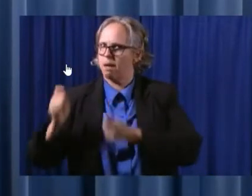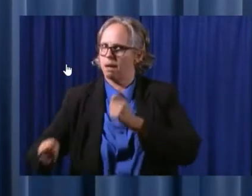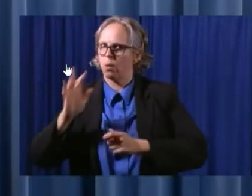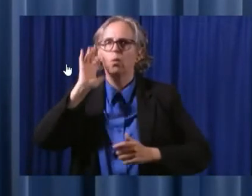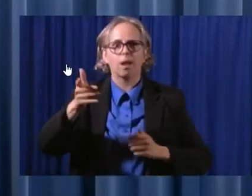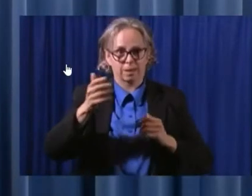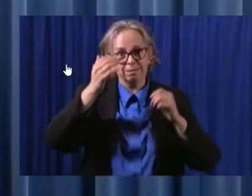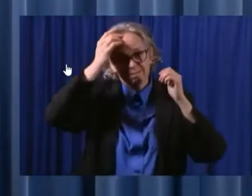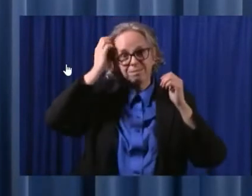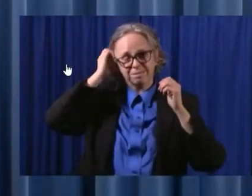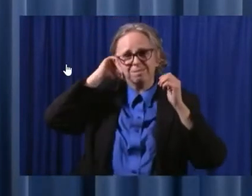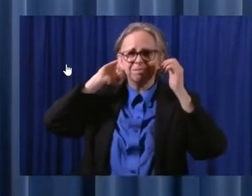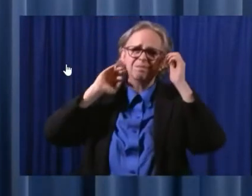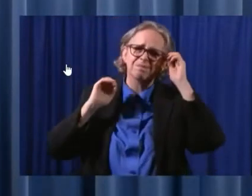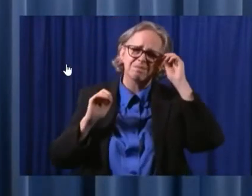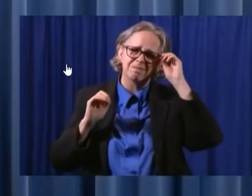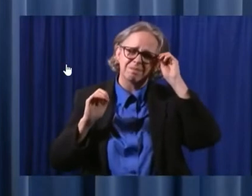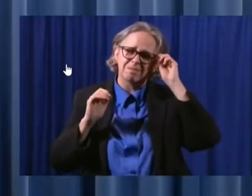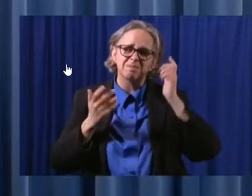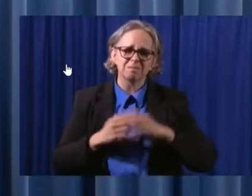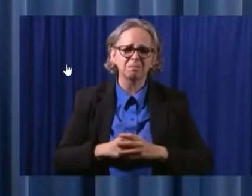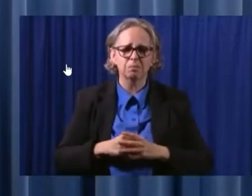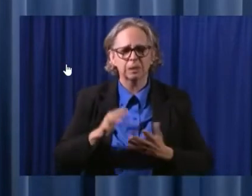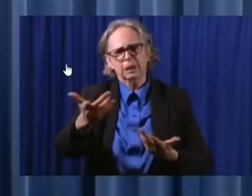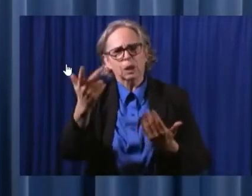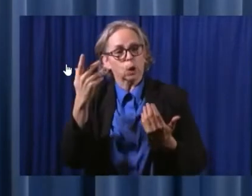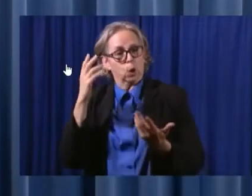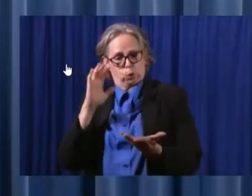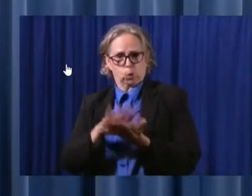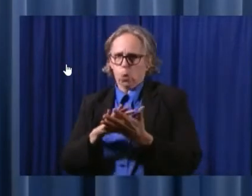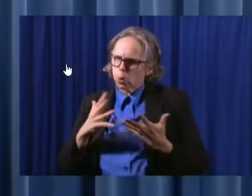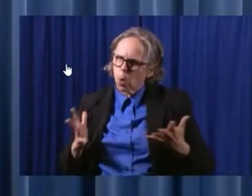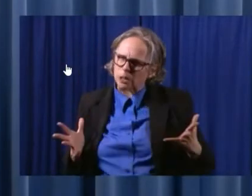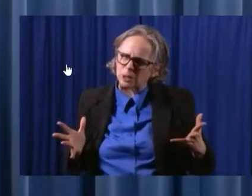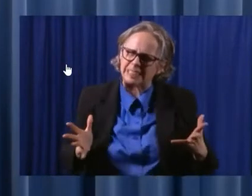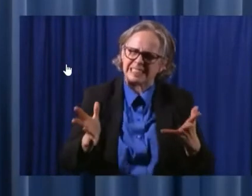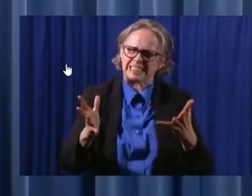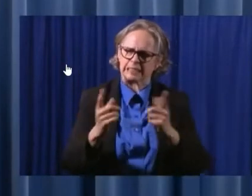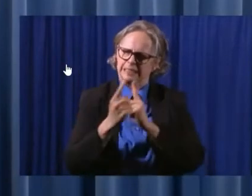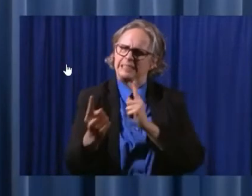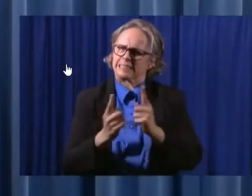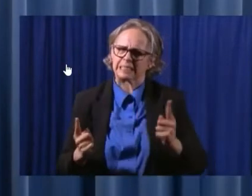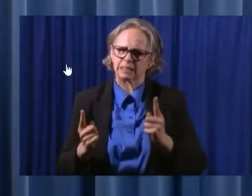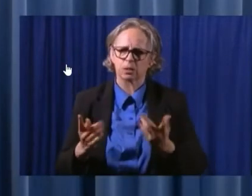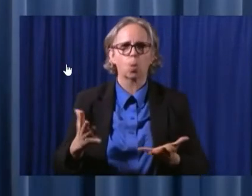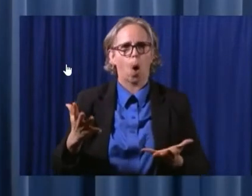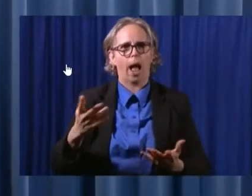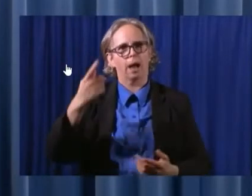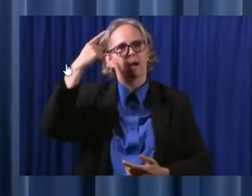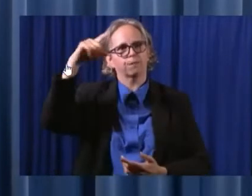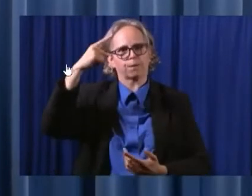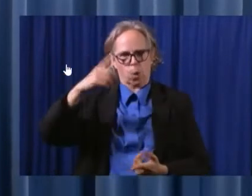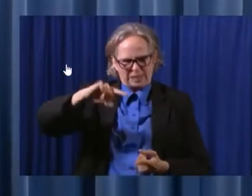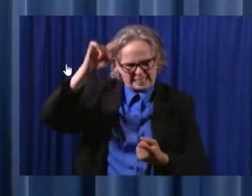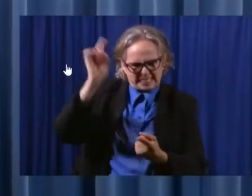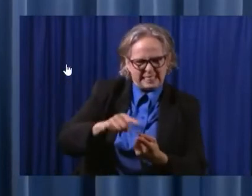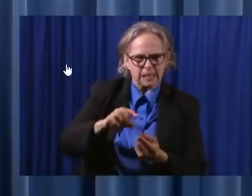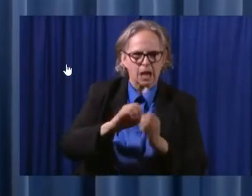social distancing by posting visual cues and reducing large groups mingling. Number